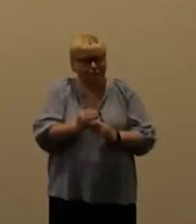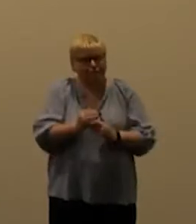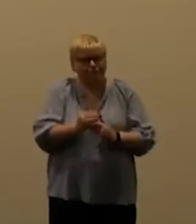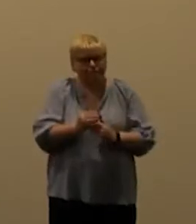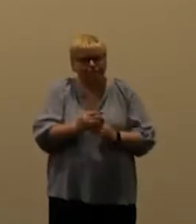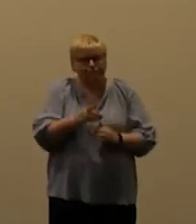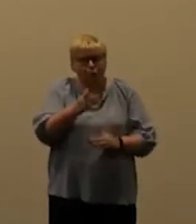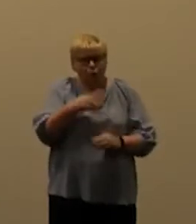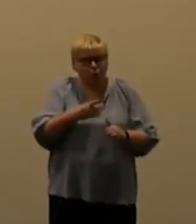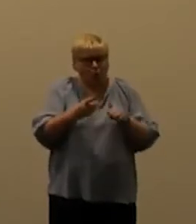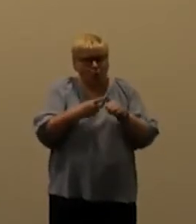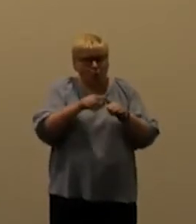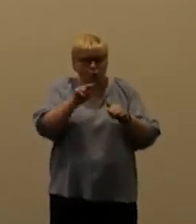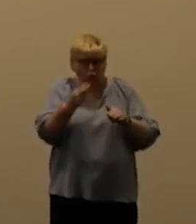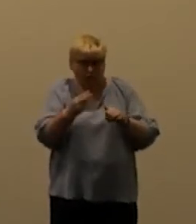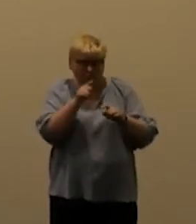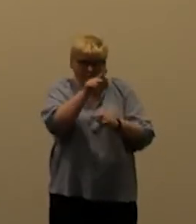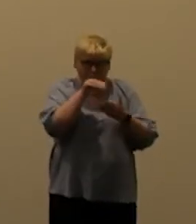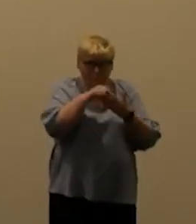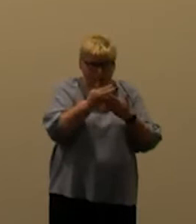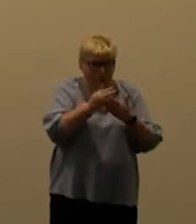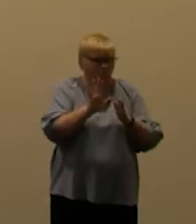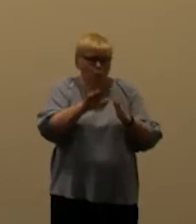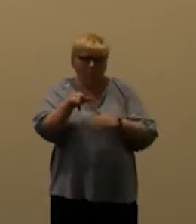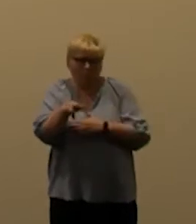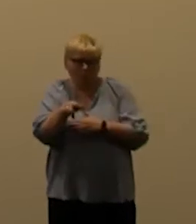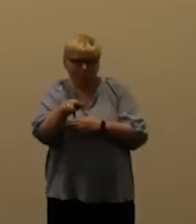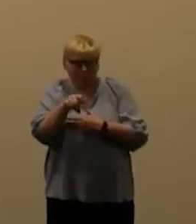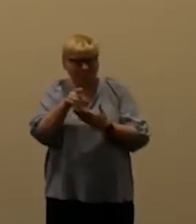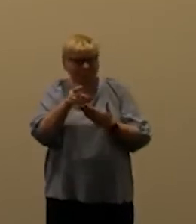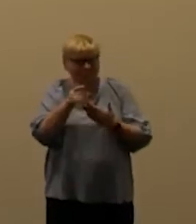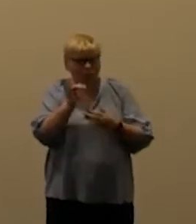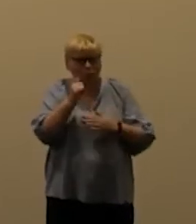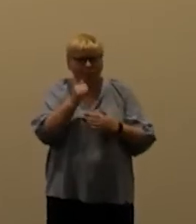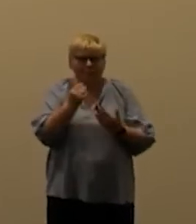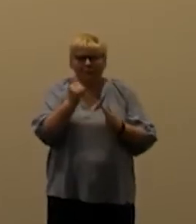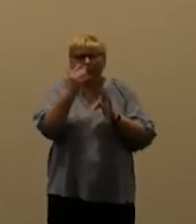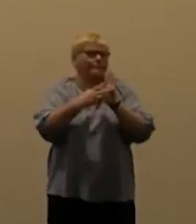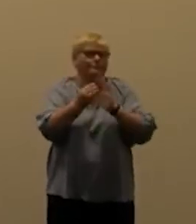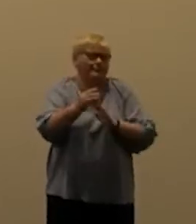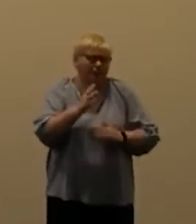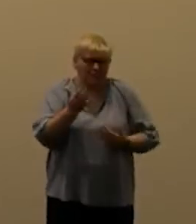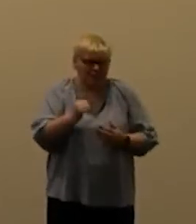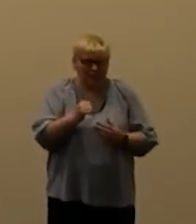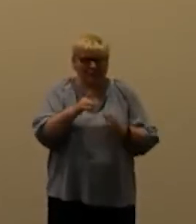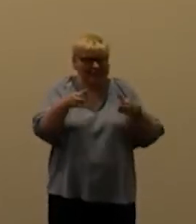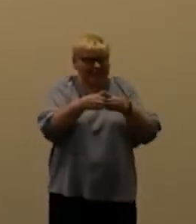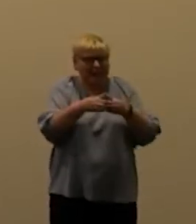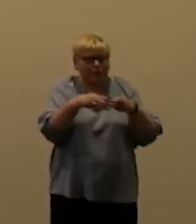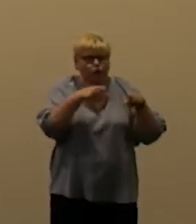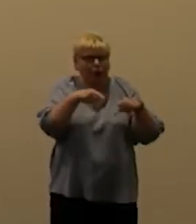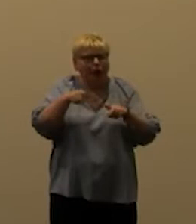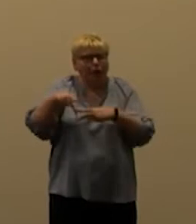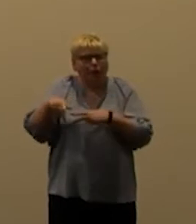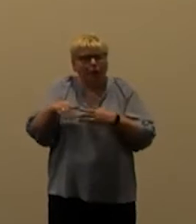want to autocorrect versus ones that you don't want to. So it may be that, and a bad example is maybe you define a bunch of Teams channels